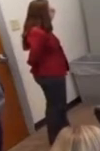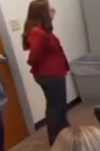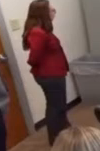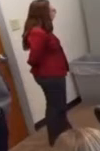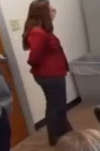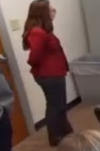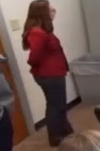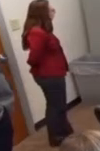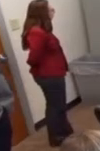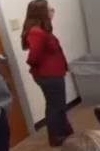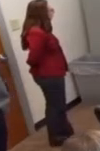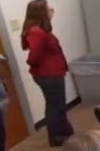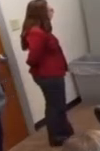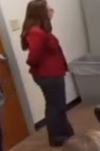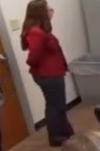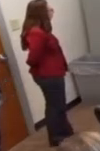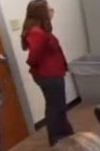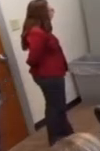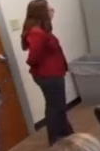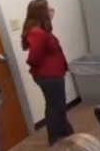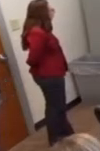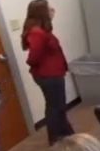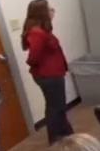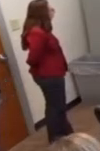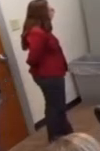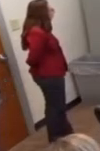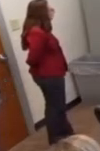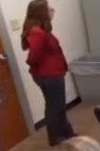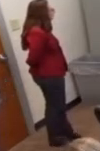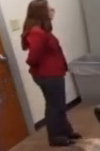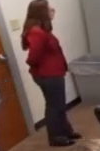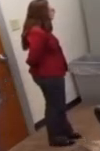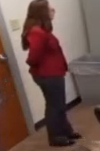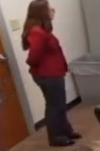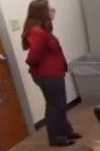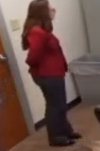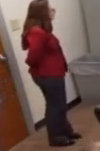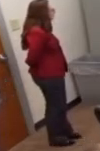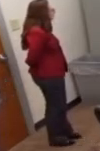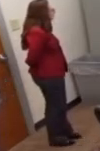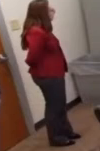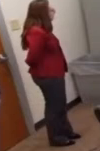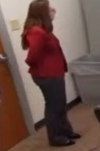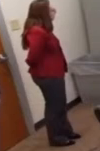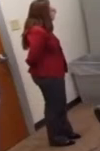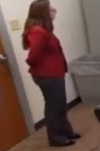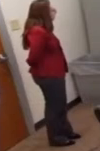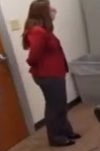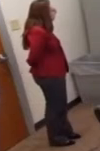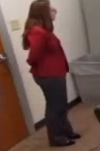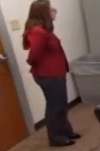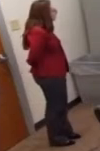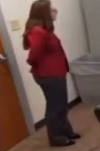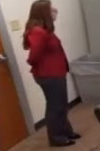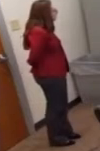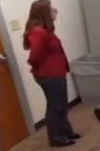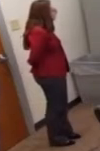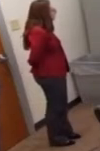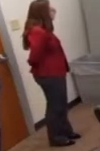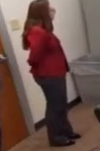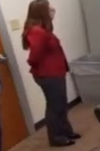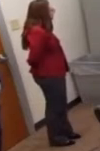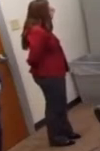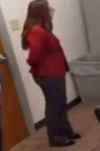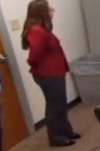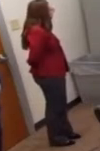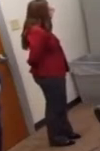show through so I don't want schools to be confused about about that or you may have gotten a load of stuff